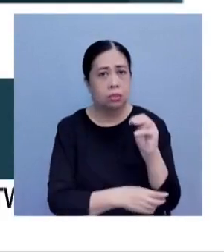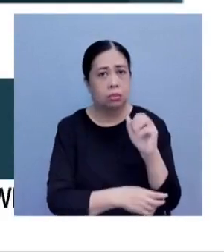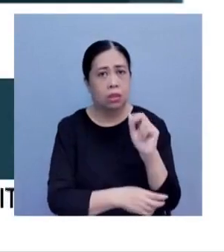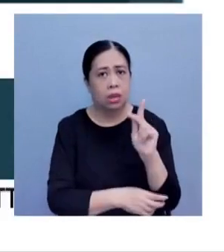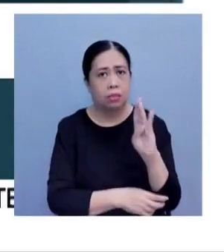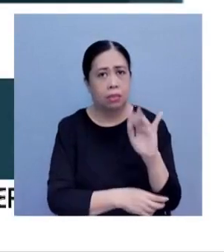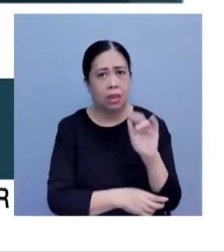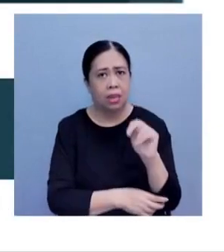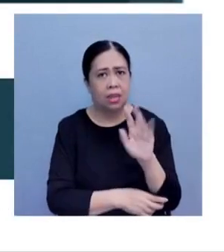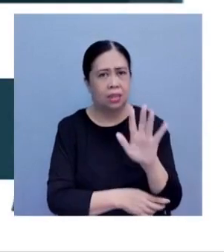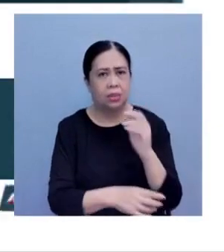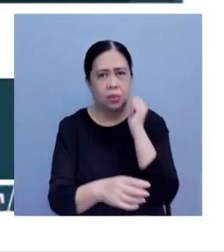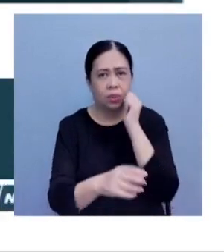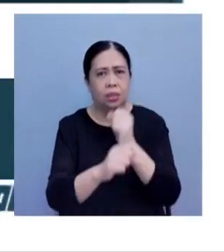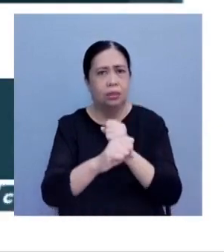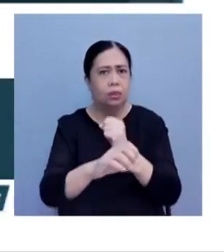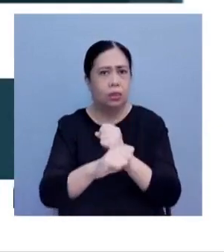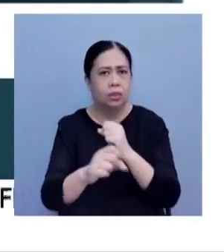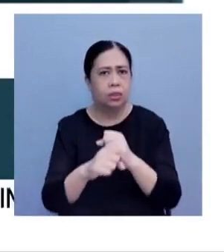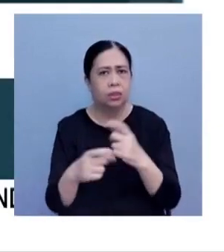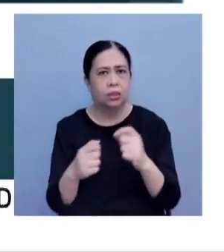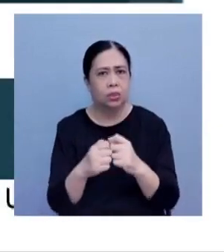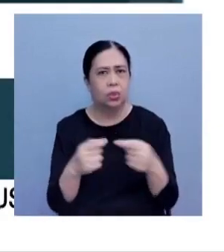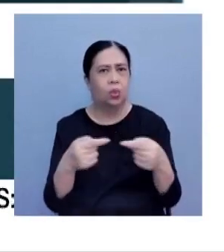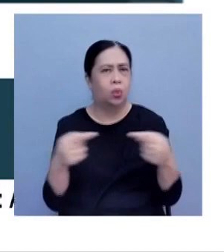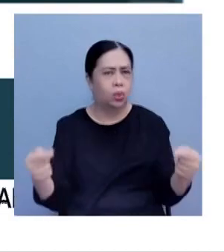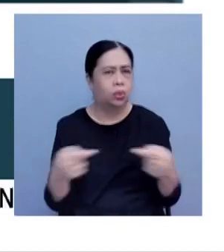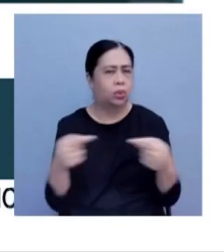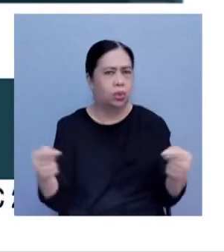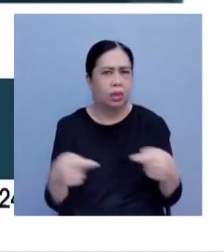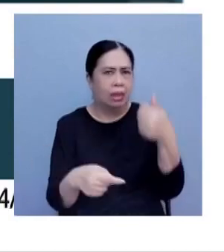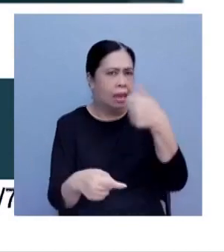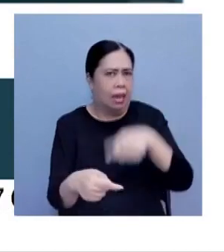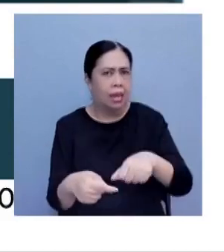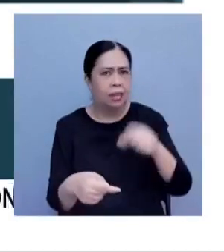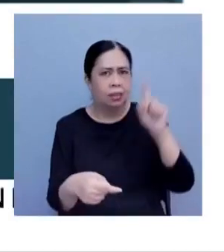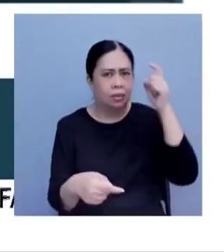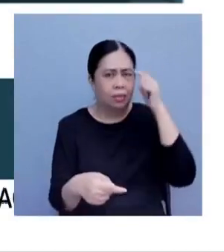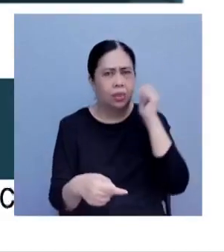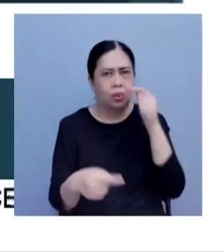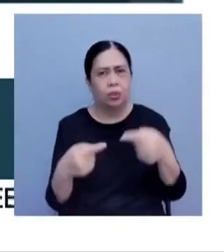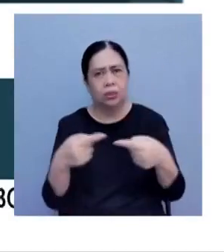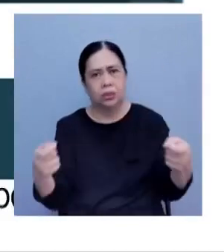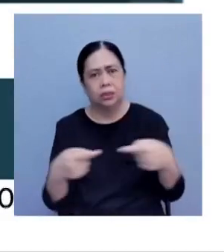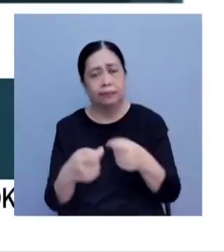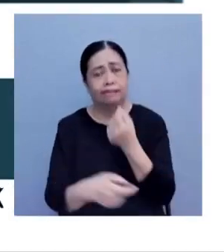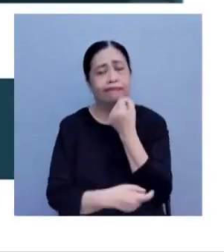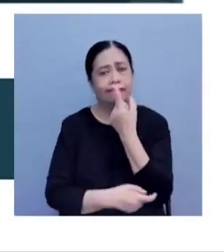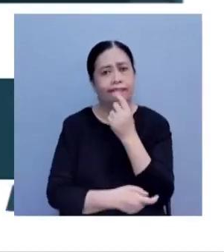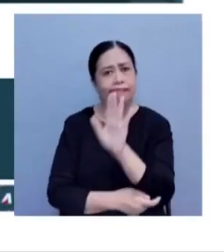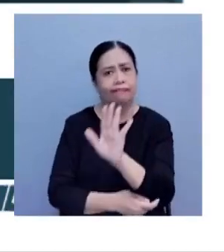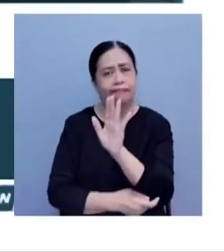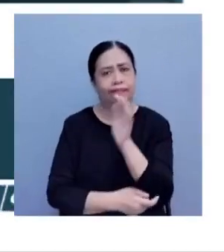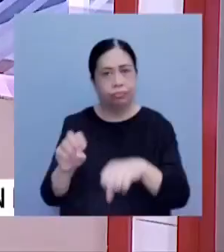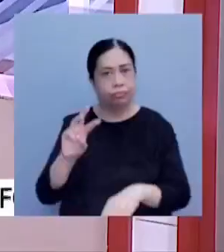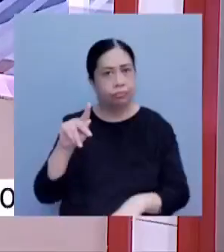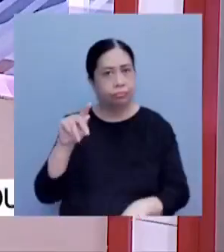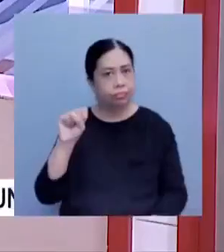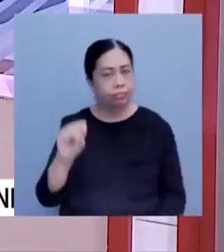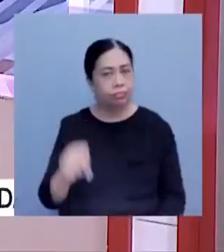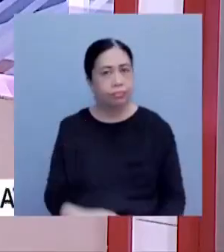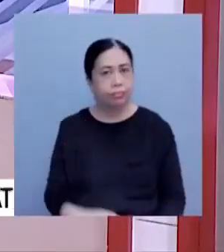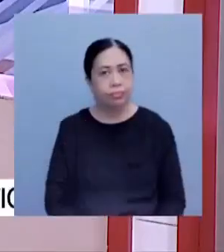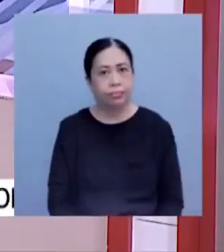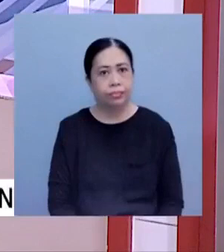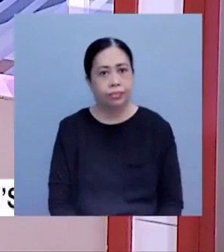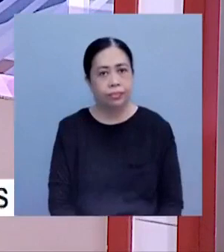is their advocacy to be an opposition of any administration. So we would understand the position.